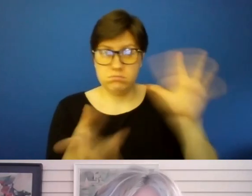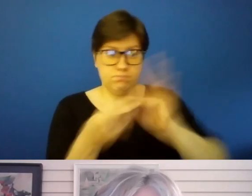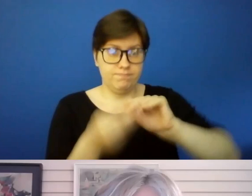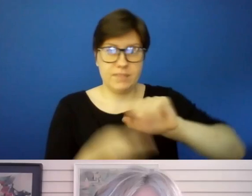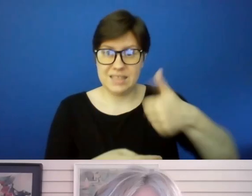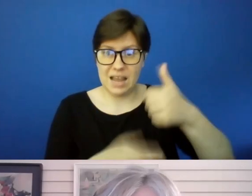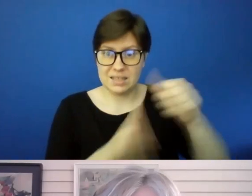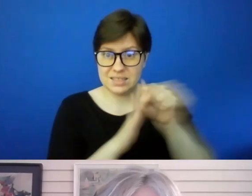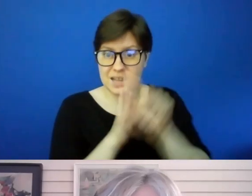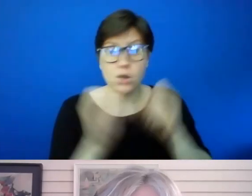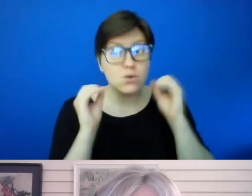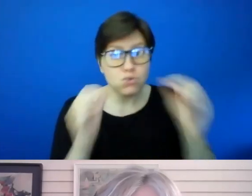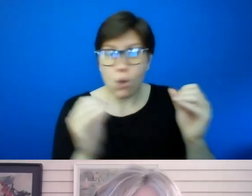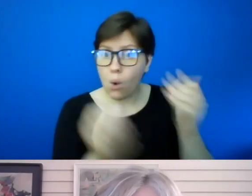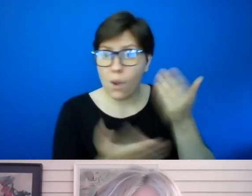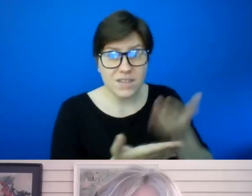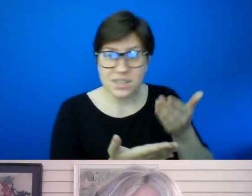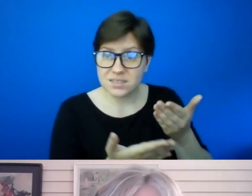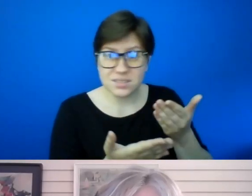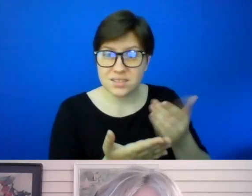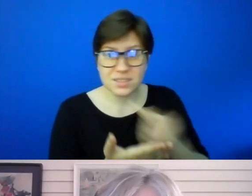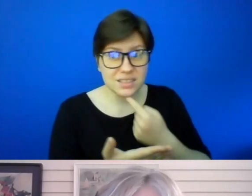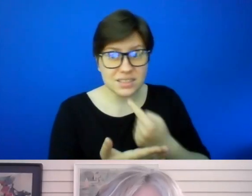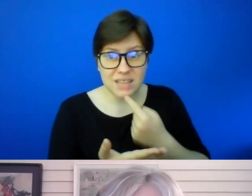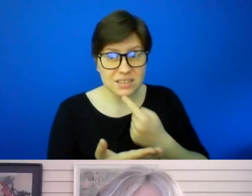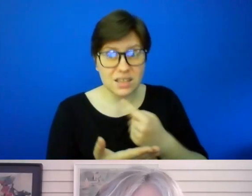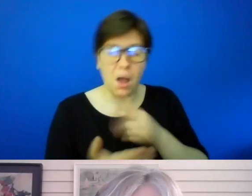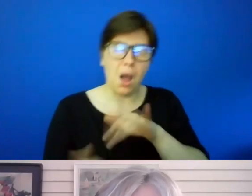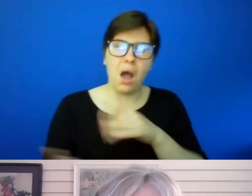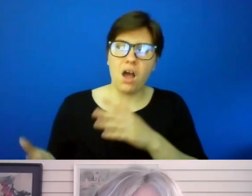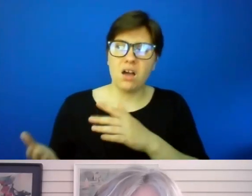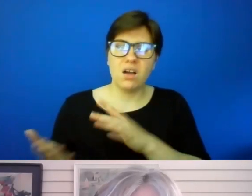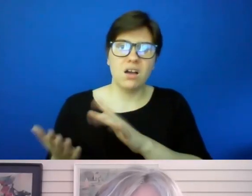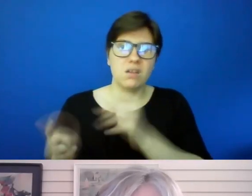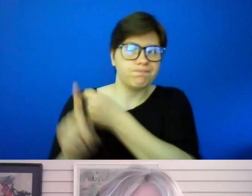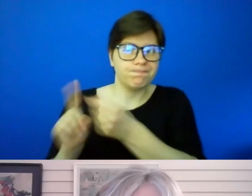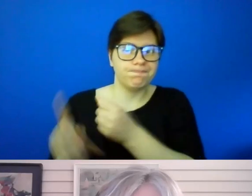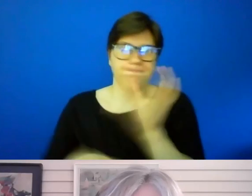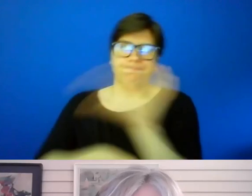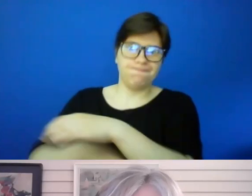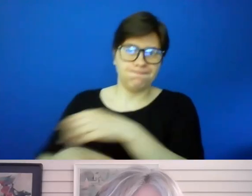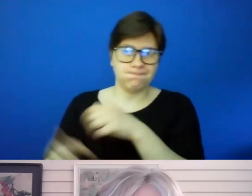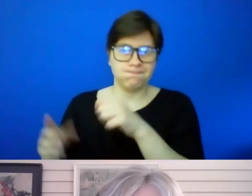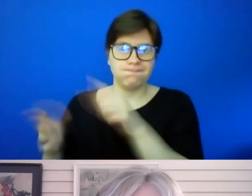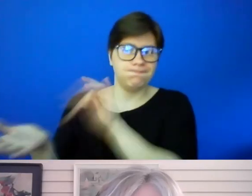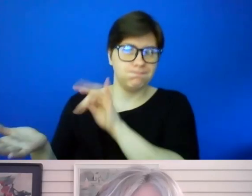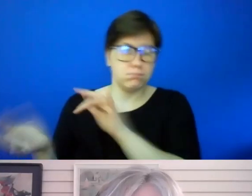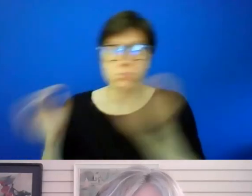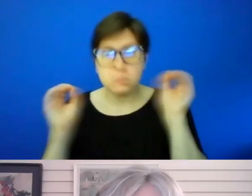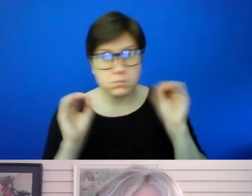no evidence that this has been foisted upon